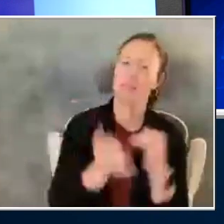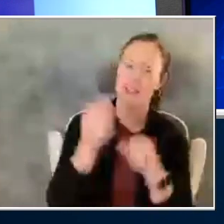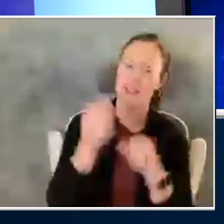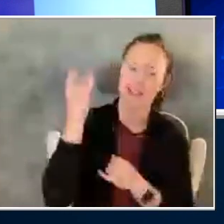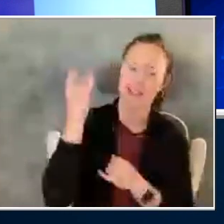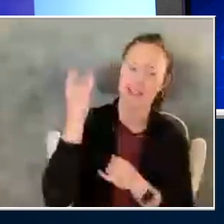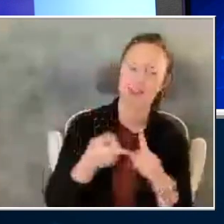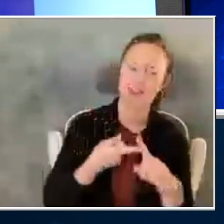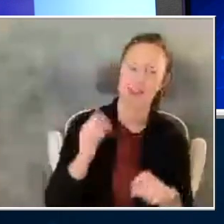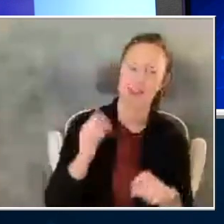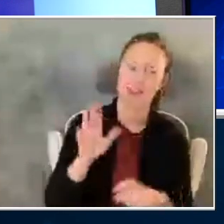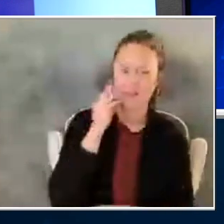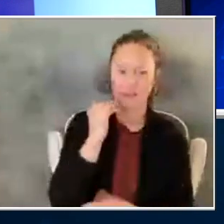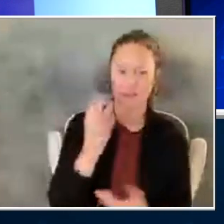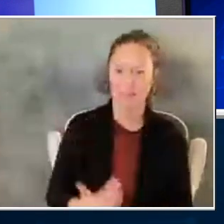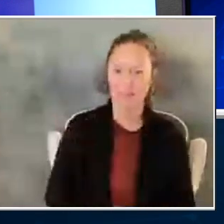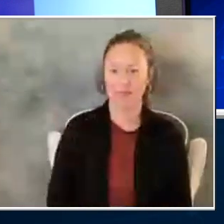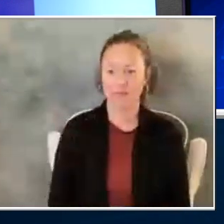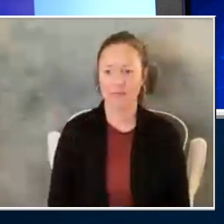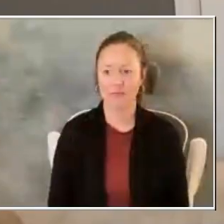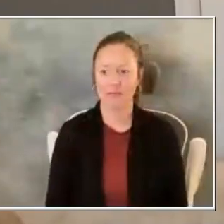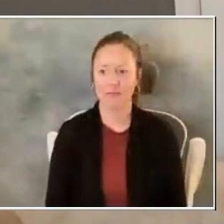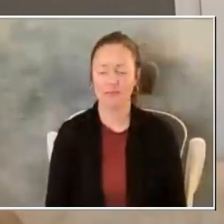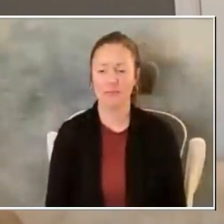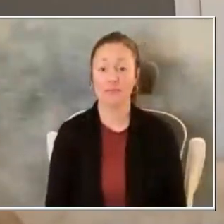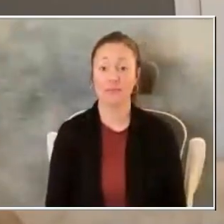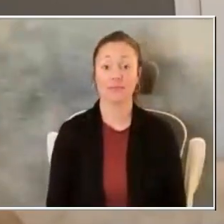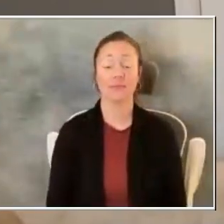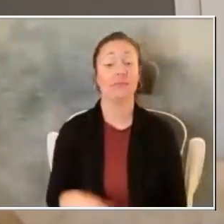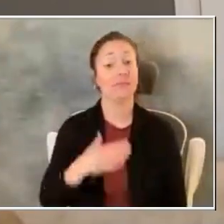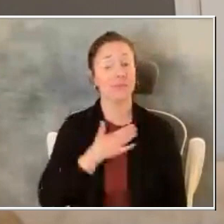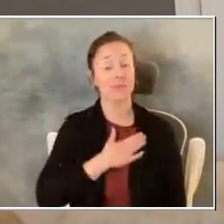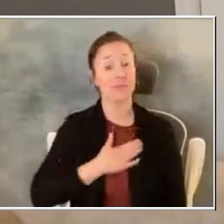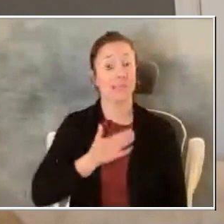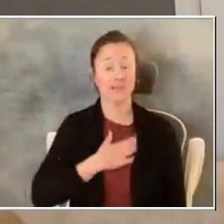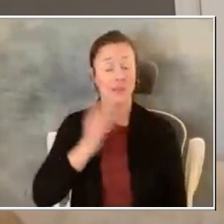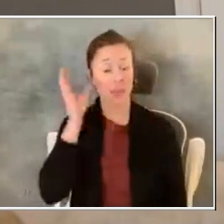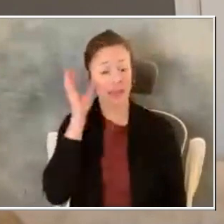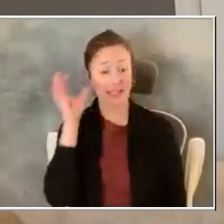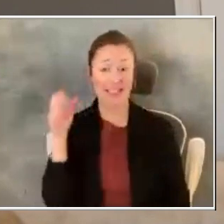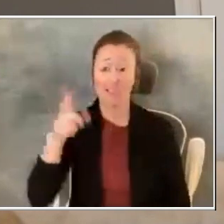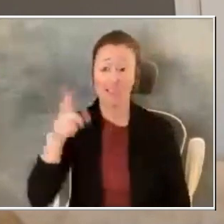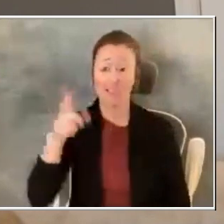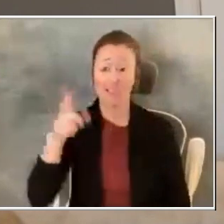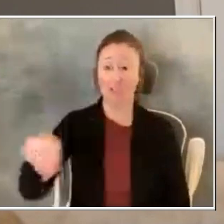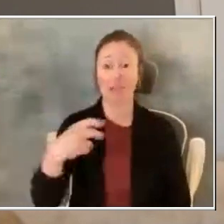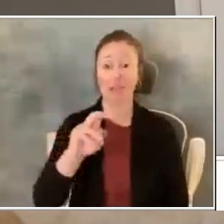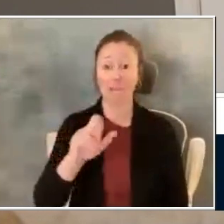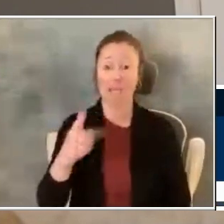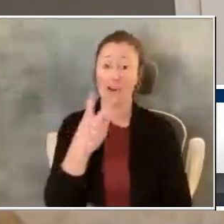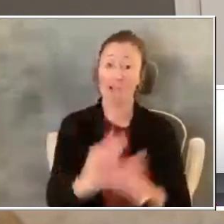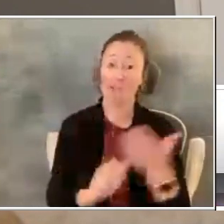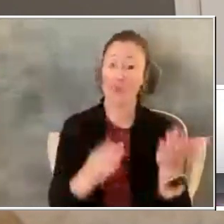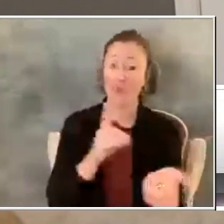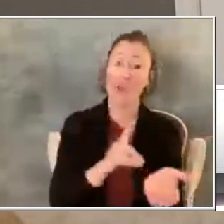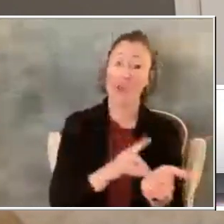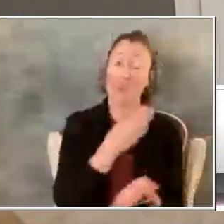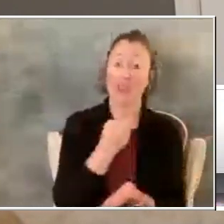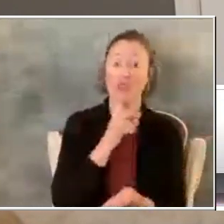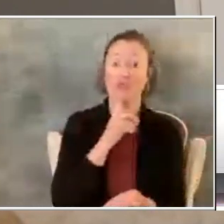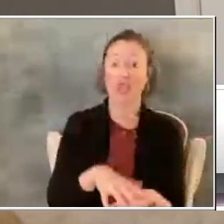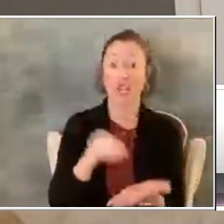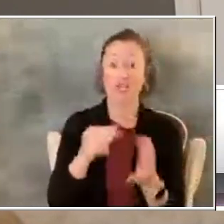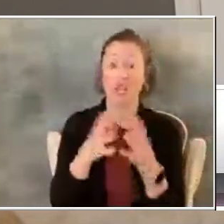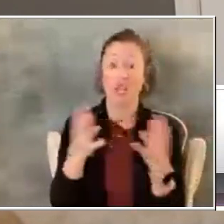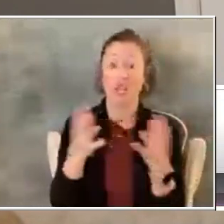experience? Well, I've just enjoyed listening to this panel and both docs and learning a lot more about